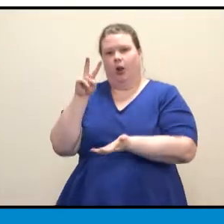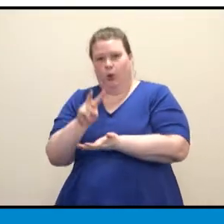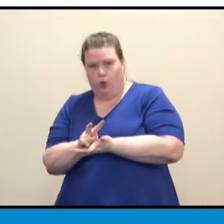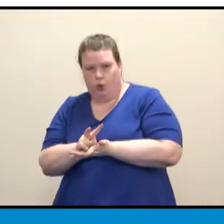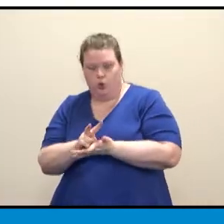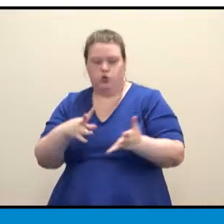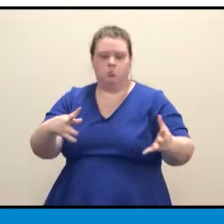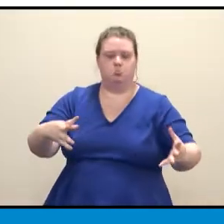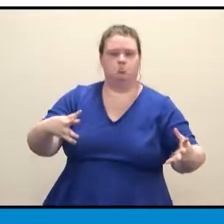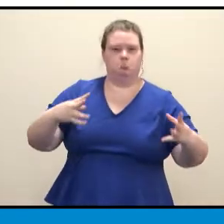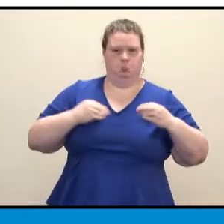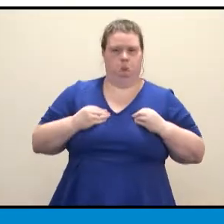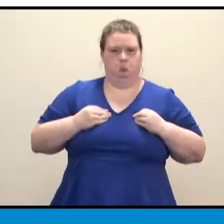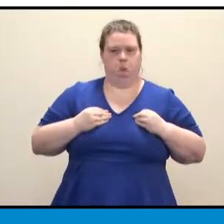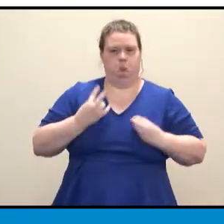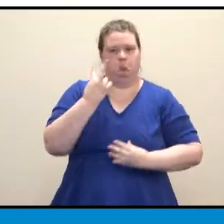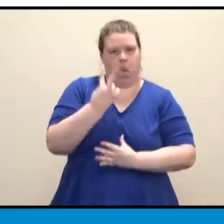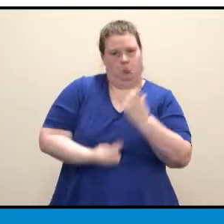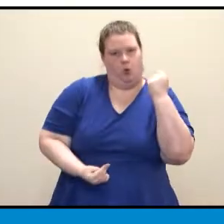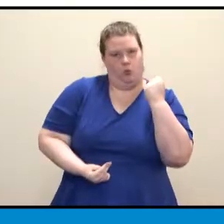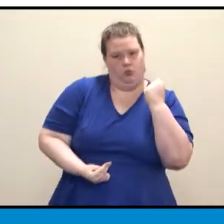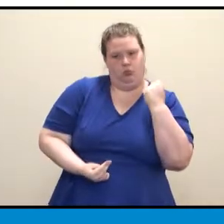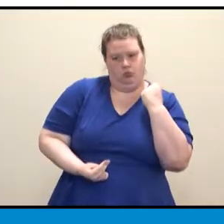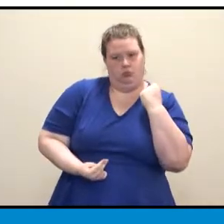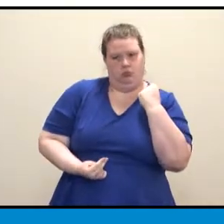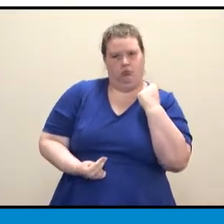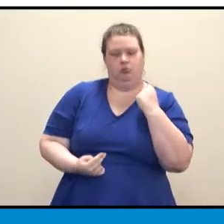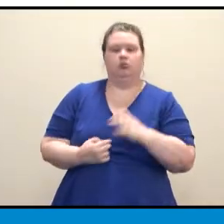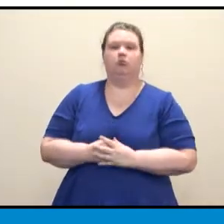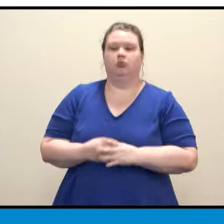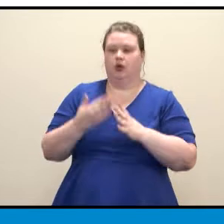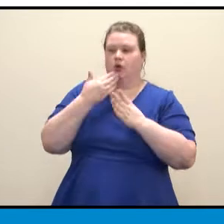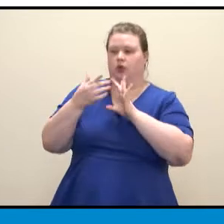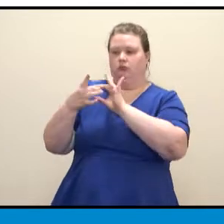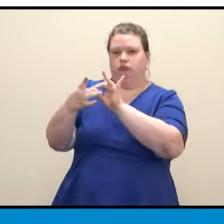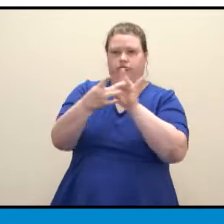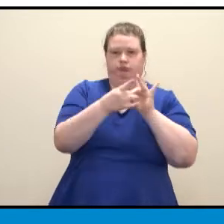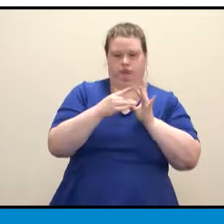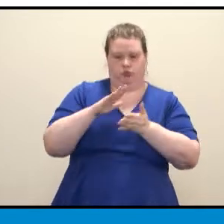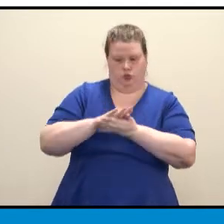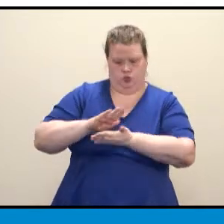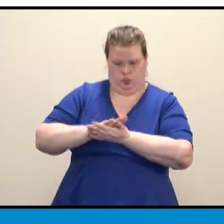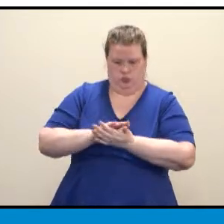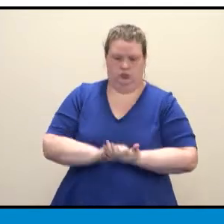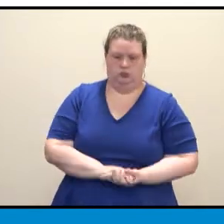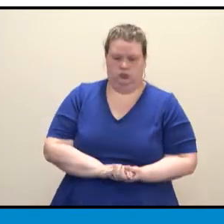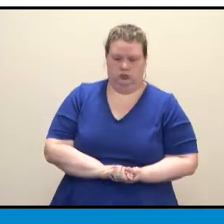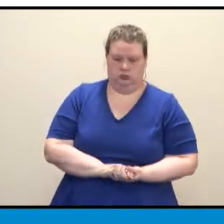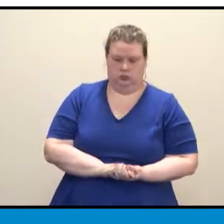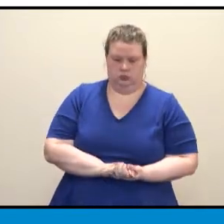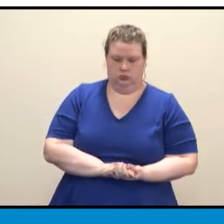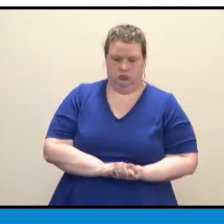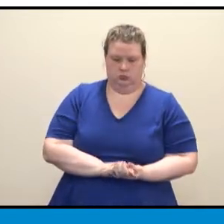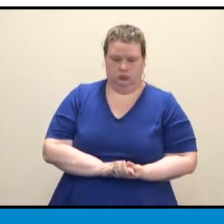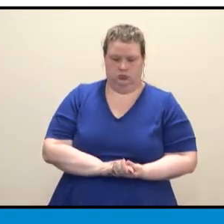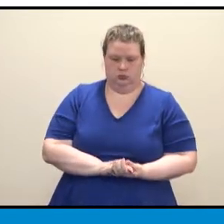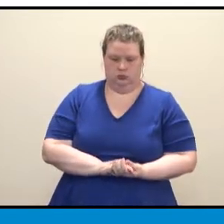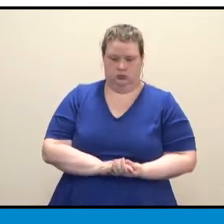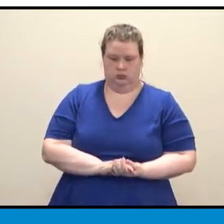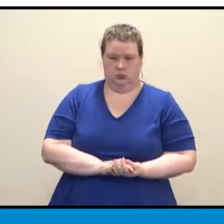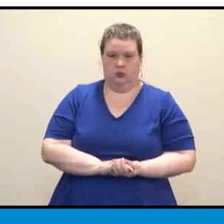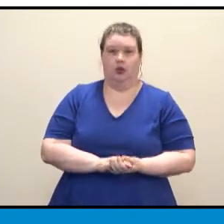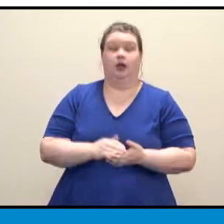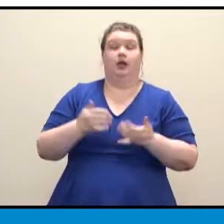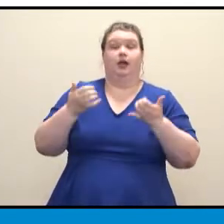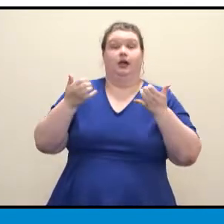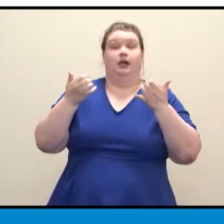schools. Each school submits designs to the UIL office as directed in the current theatrical design guide,